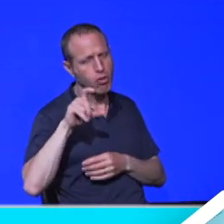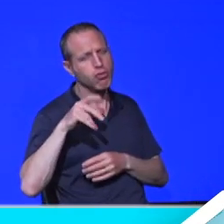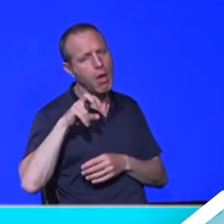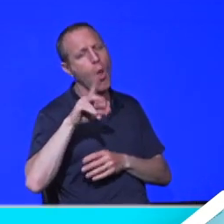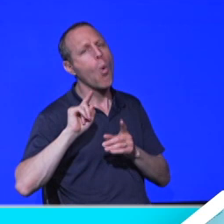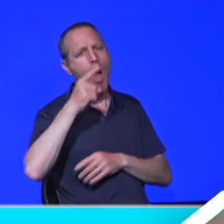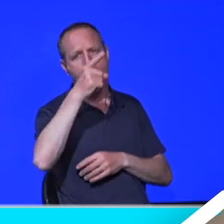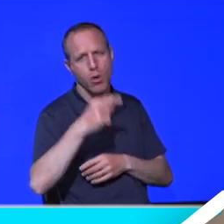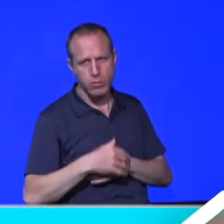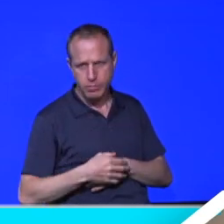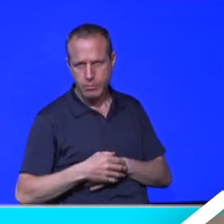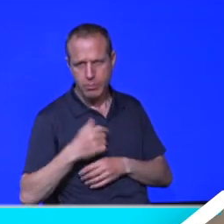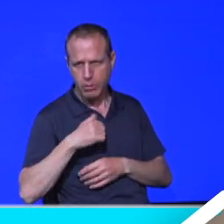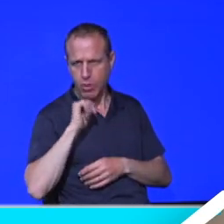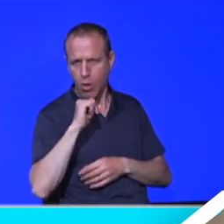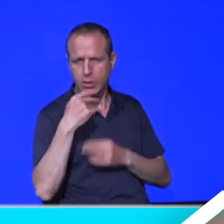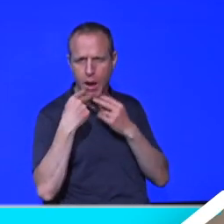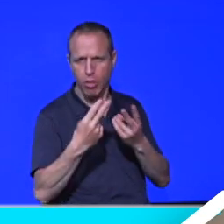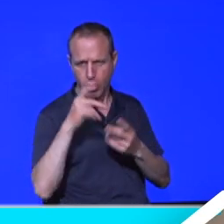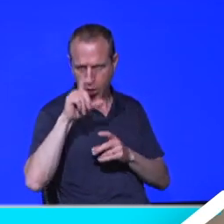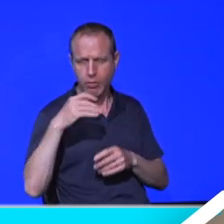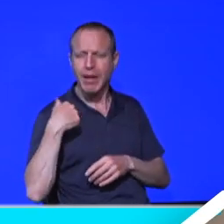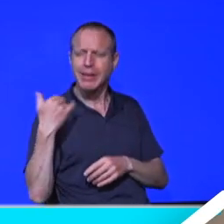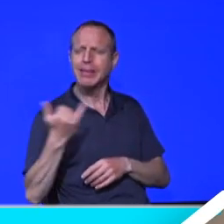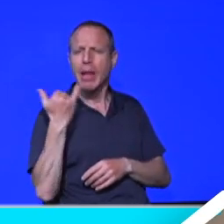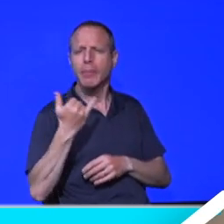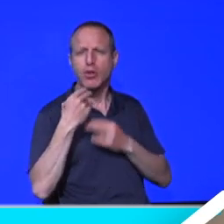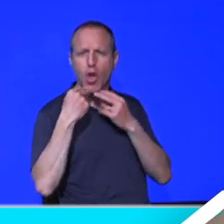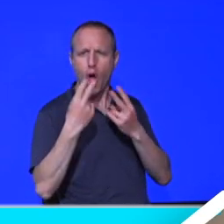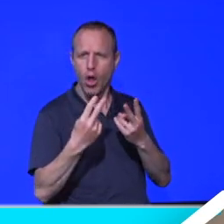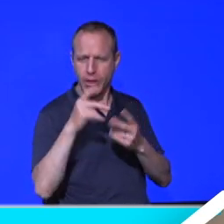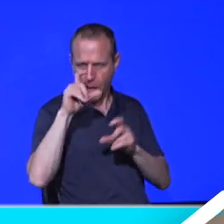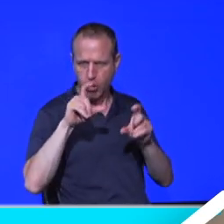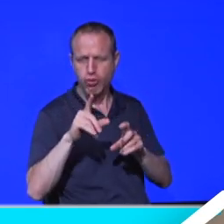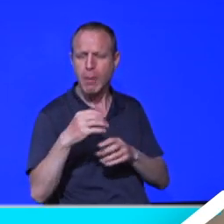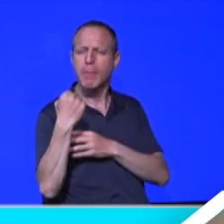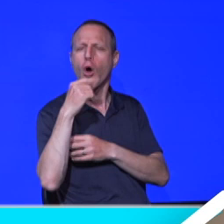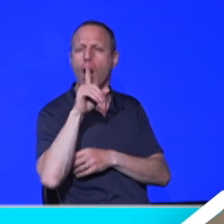because I didn't want to answer people, and I always answer people with the power of silence, which is